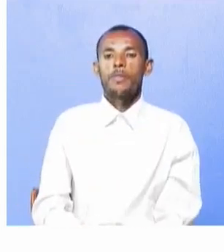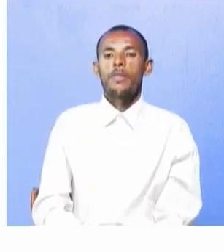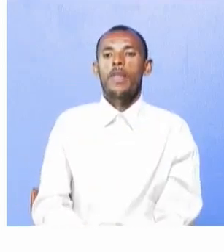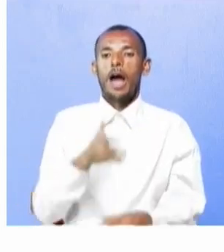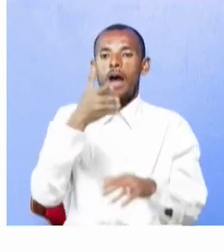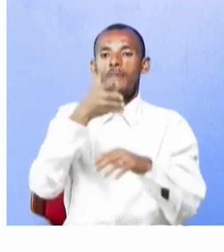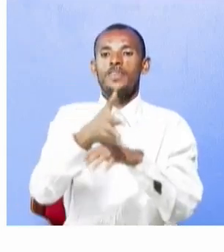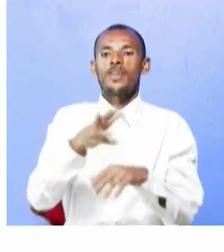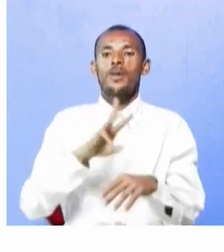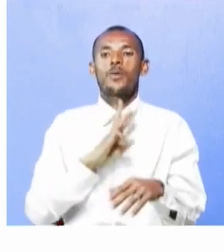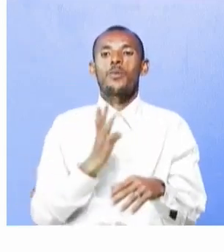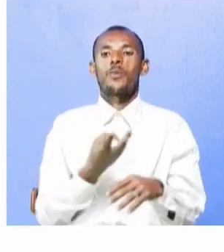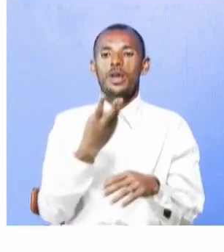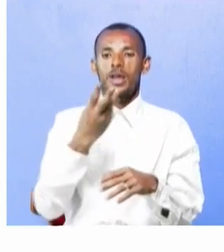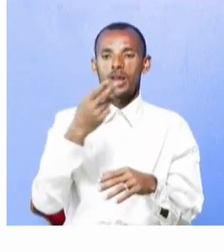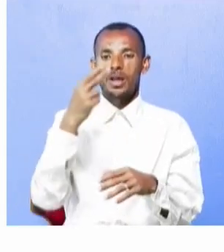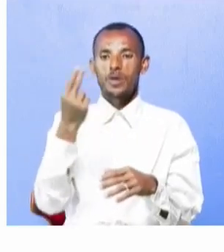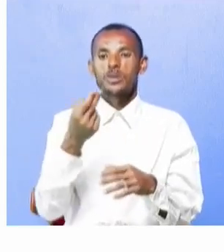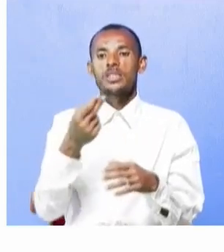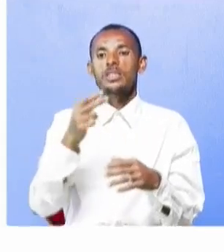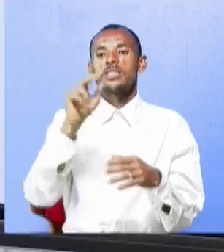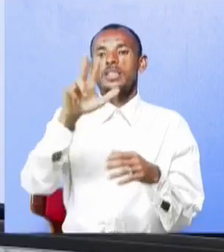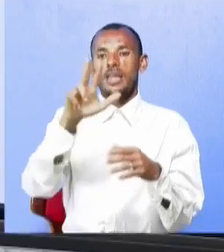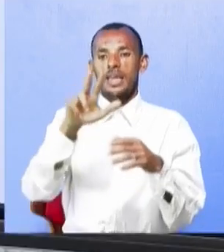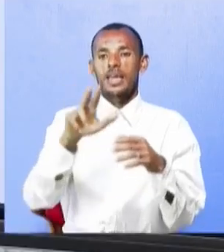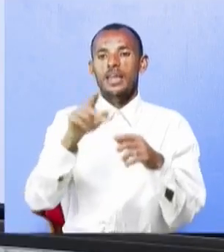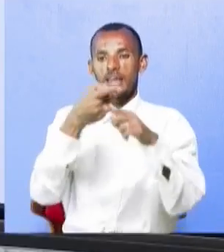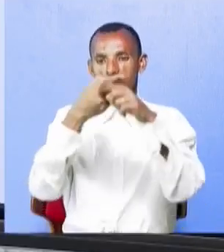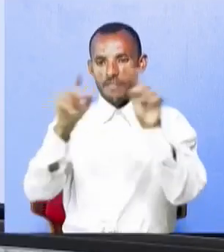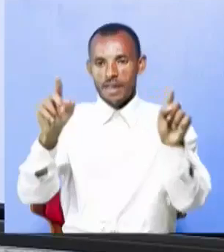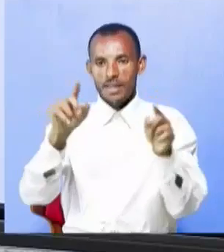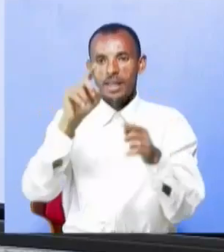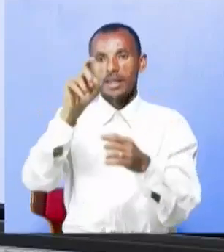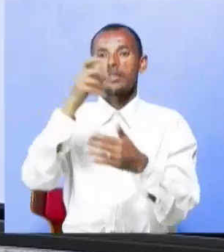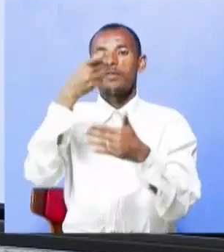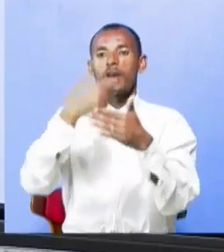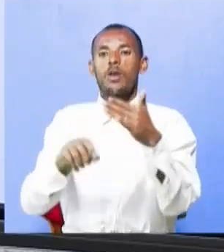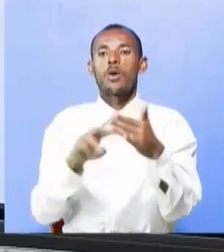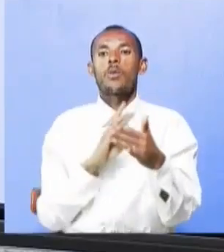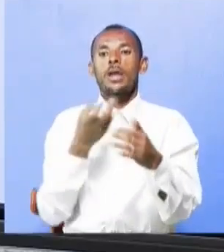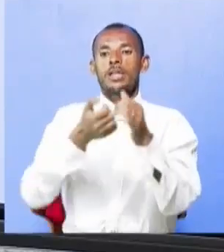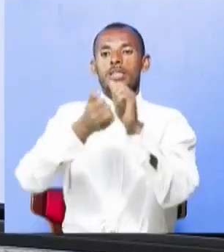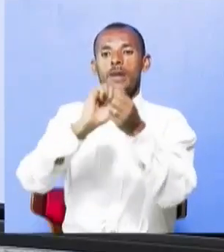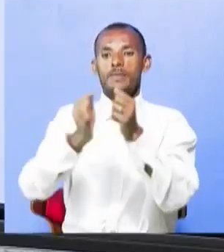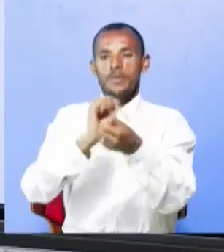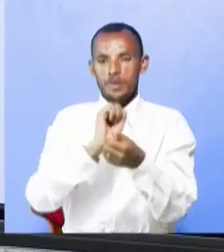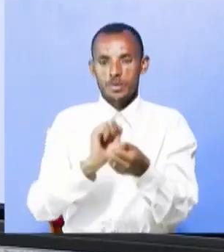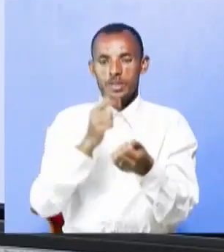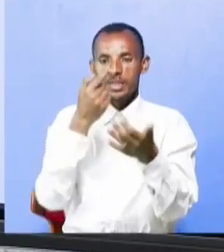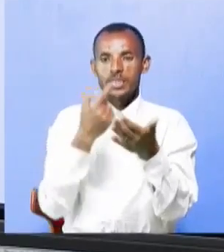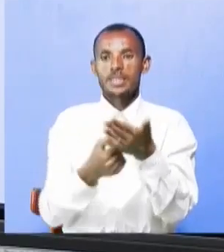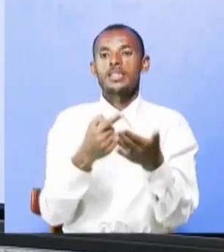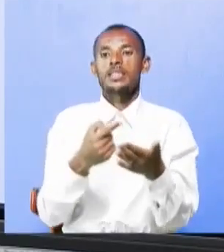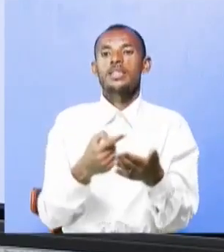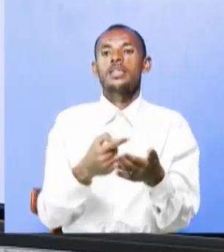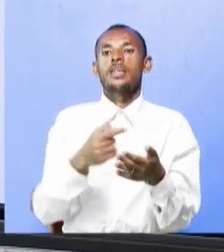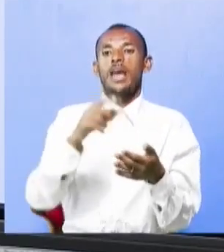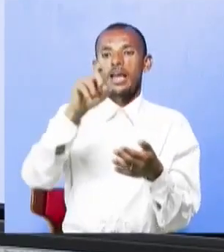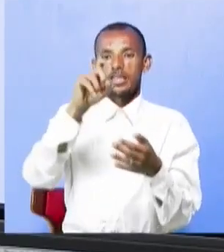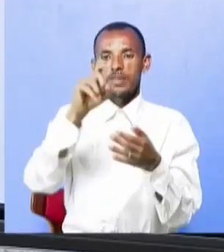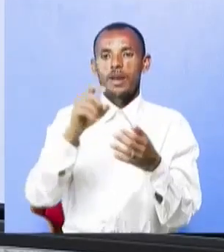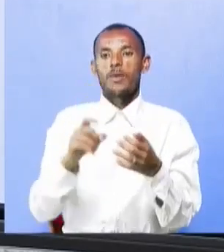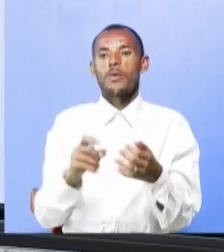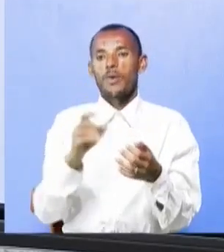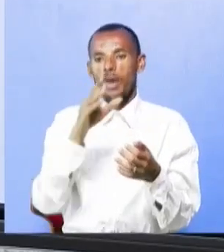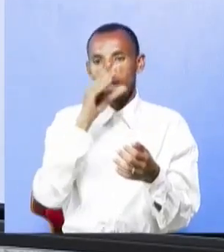After we take 3 different x values, we substitute those x values to